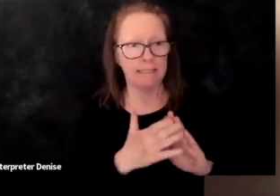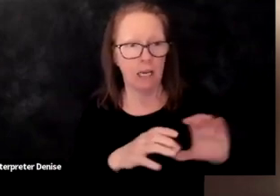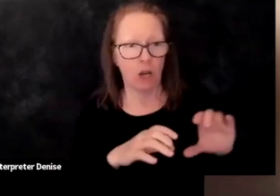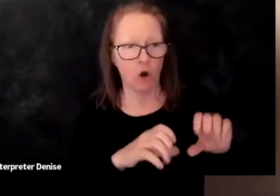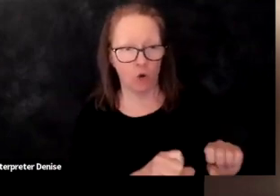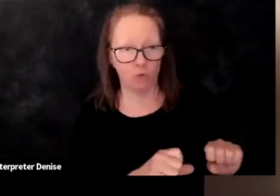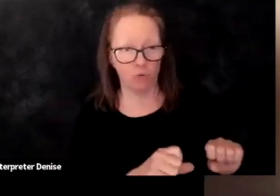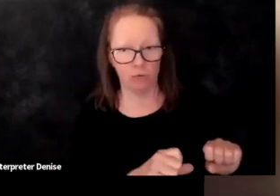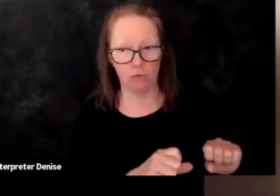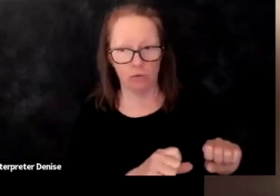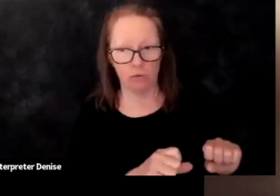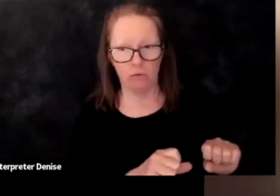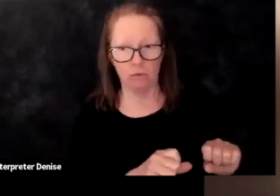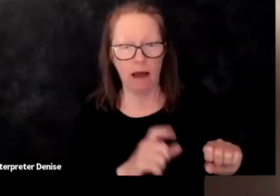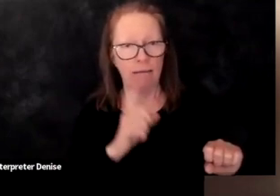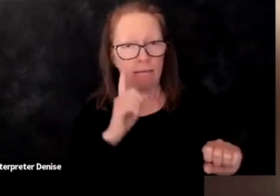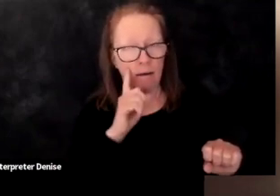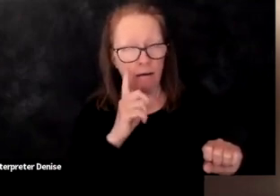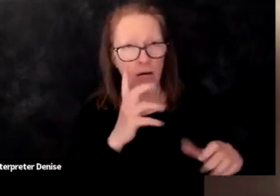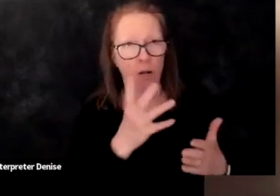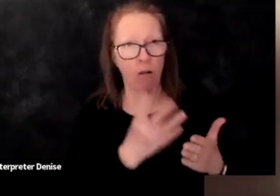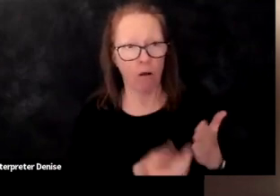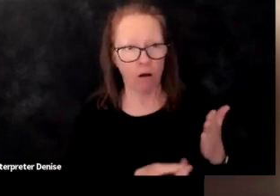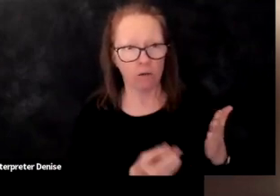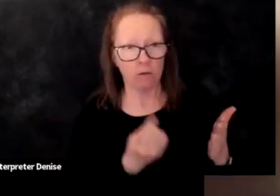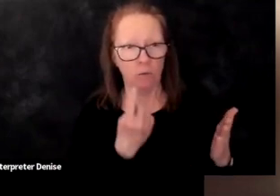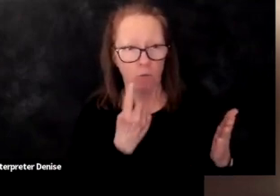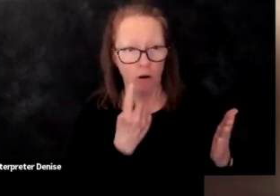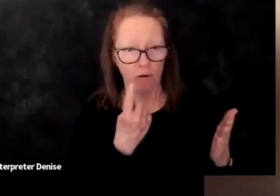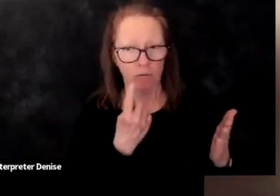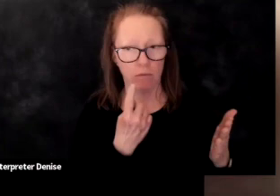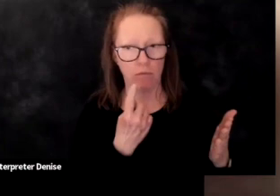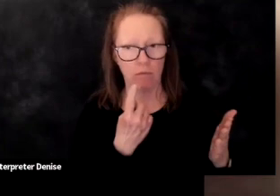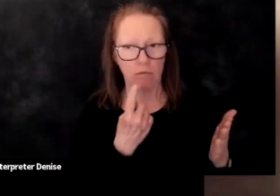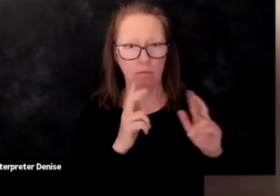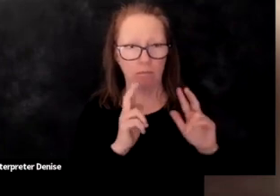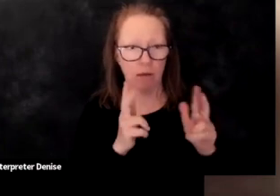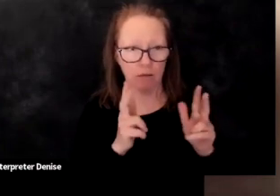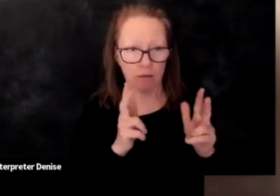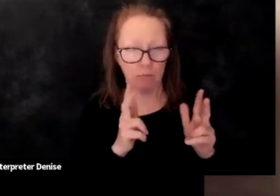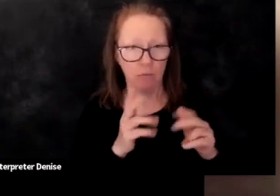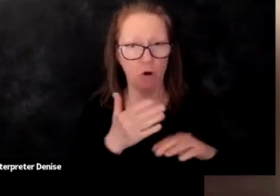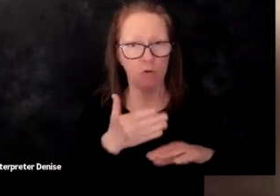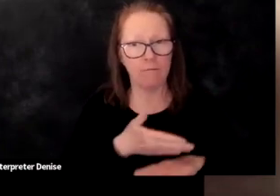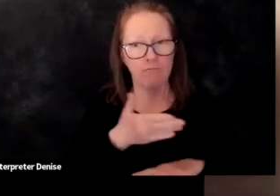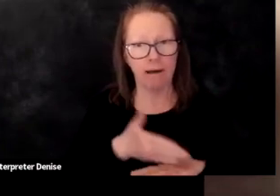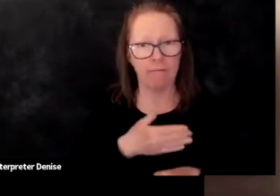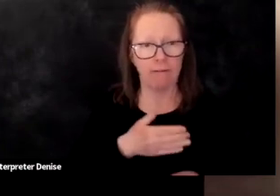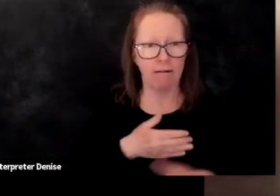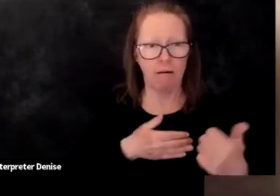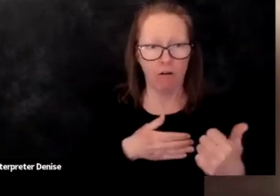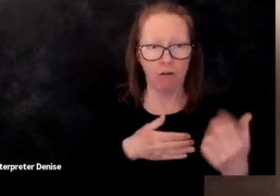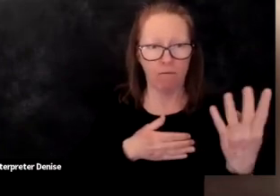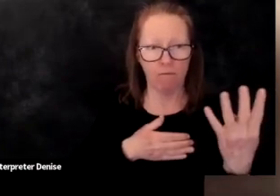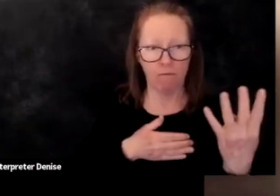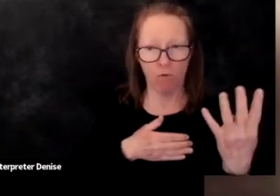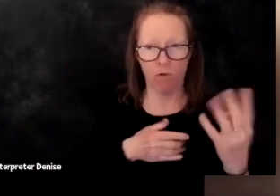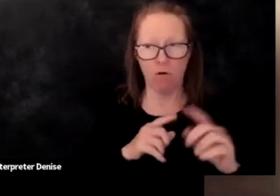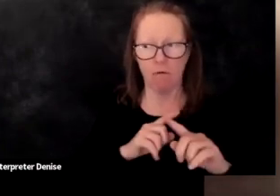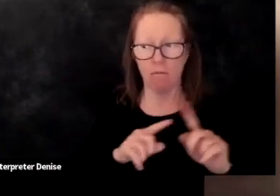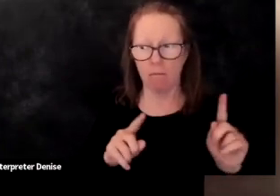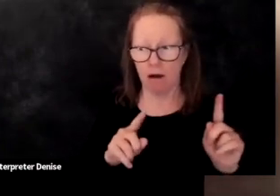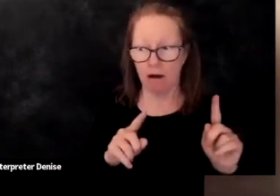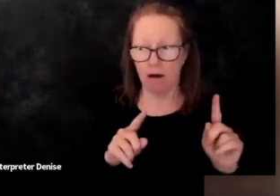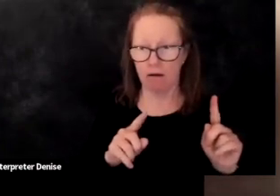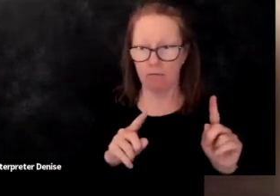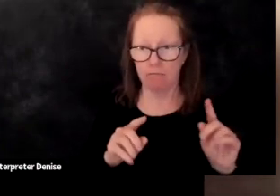believe they lost one court when they renovated the other four. But we've gotten no